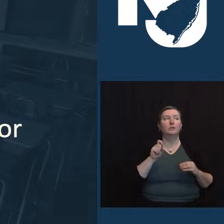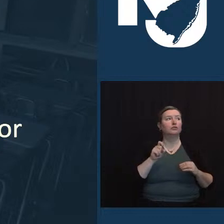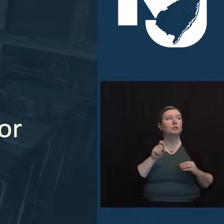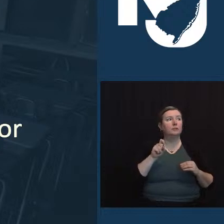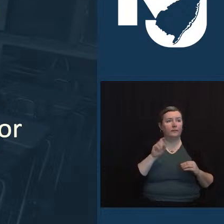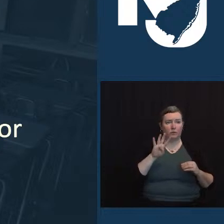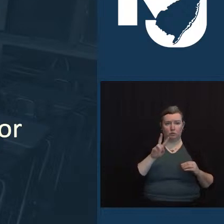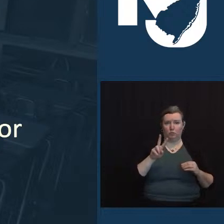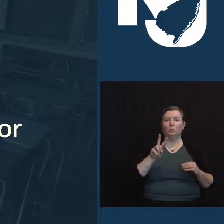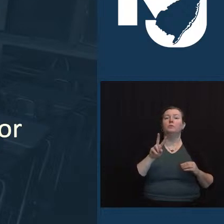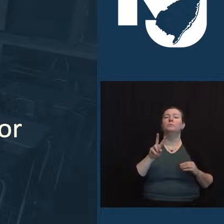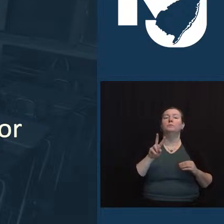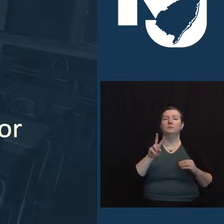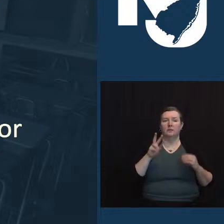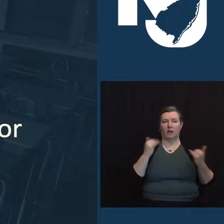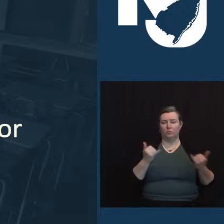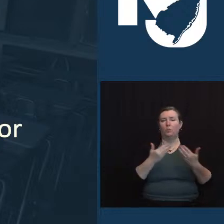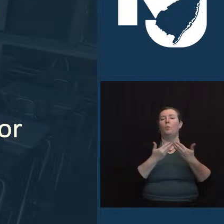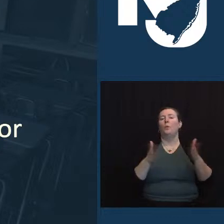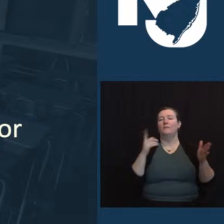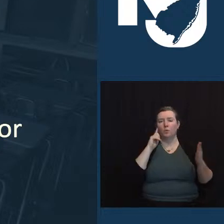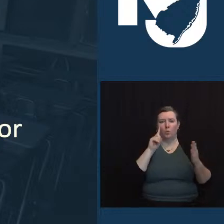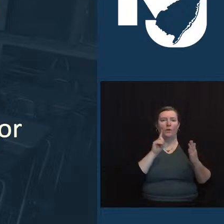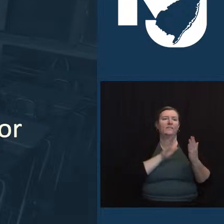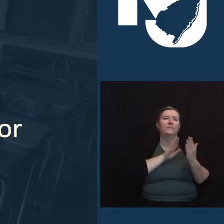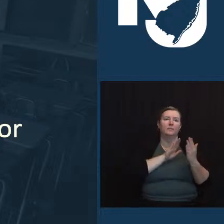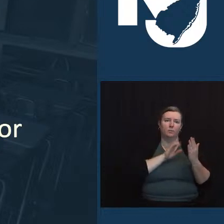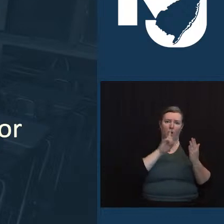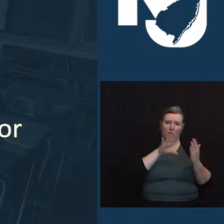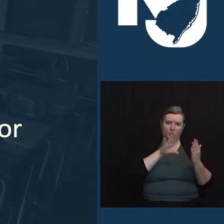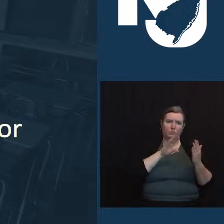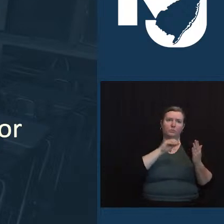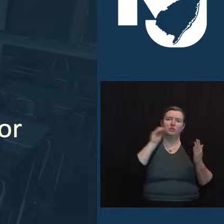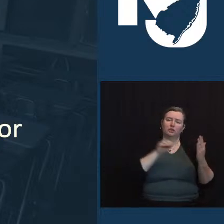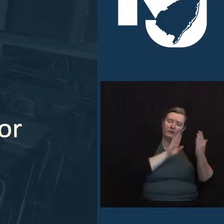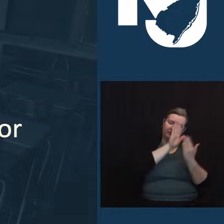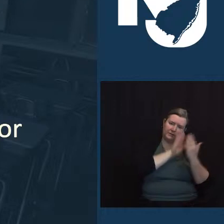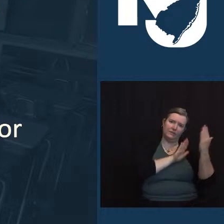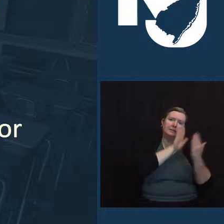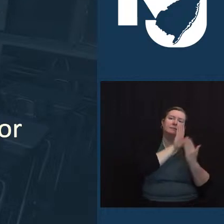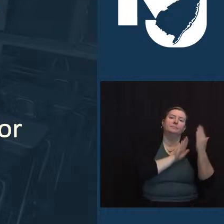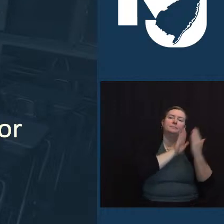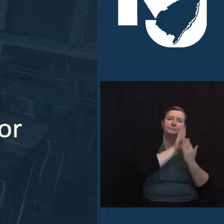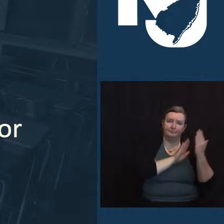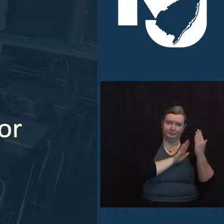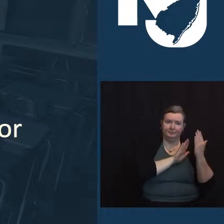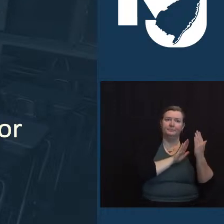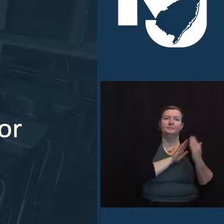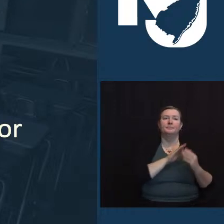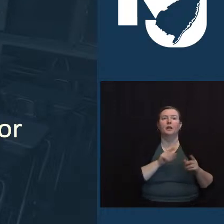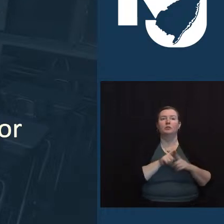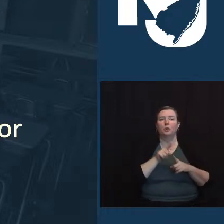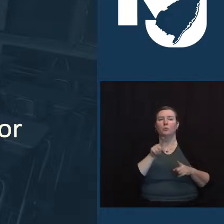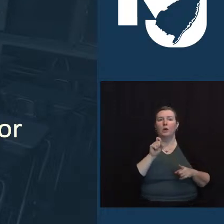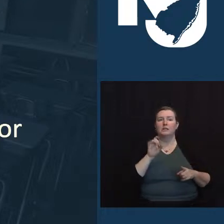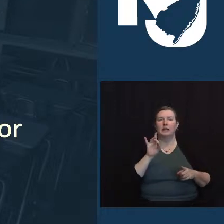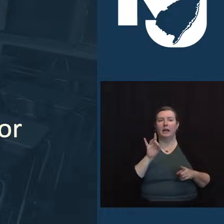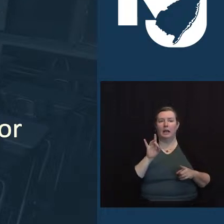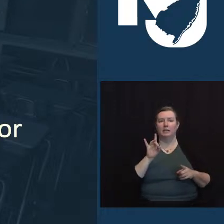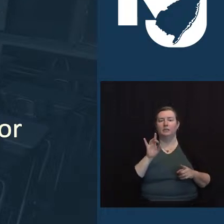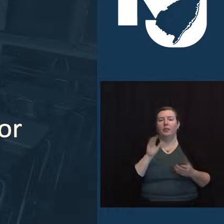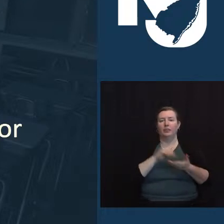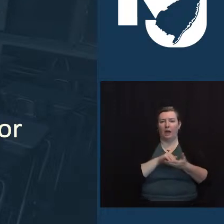142 are currently open for all in-person instruction, and that includes 108,000 students back